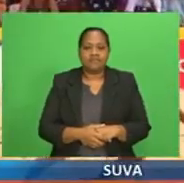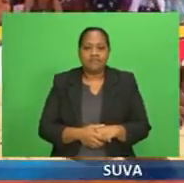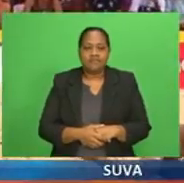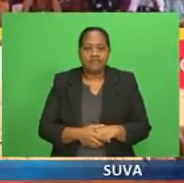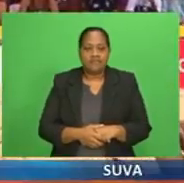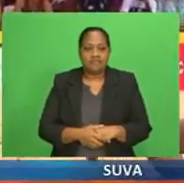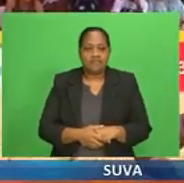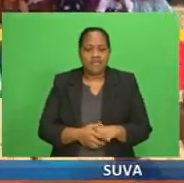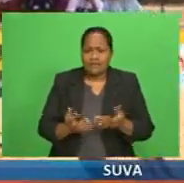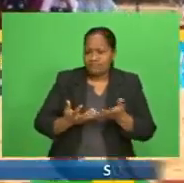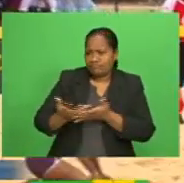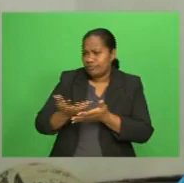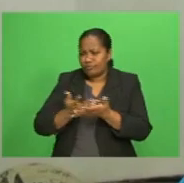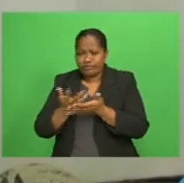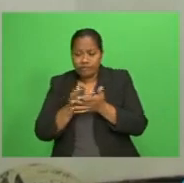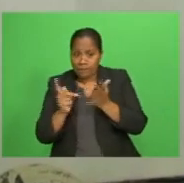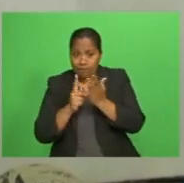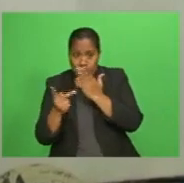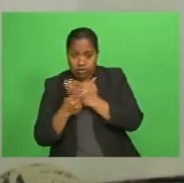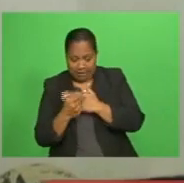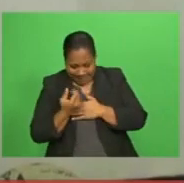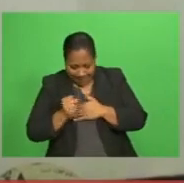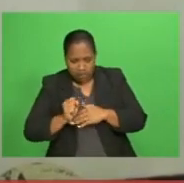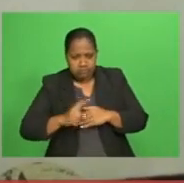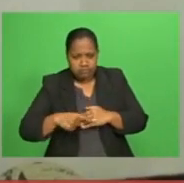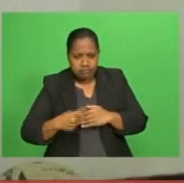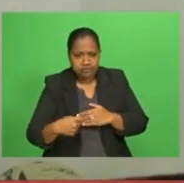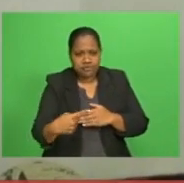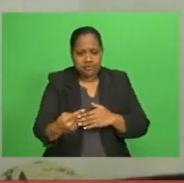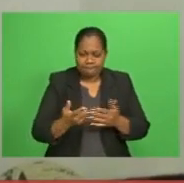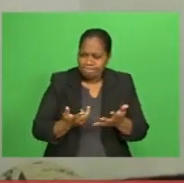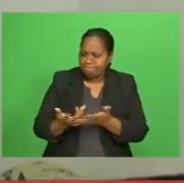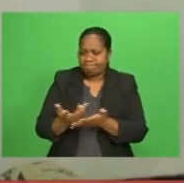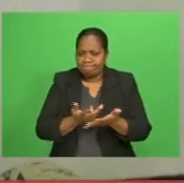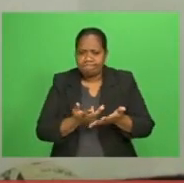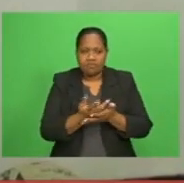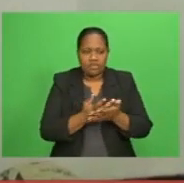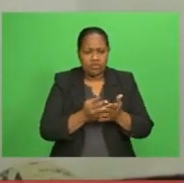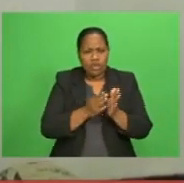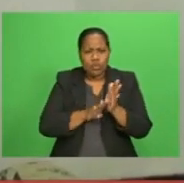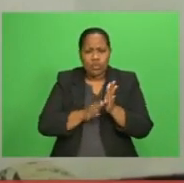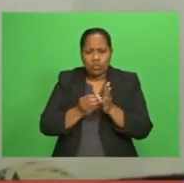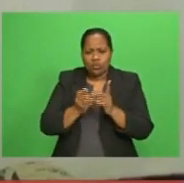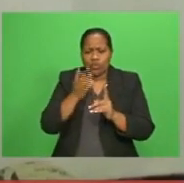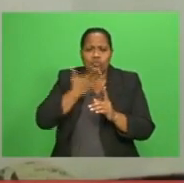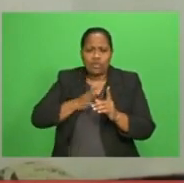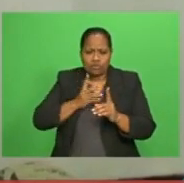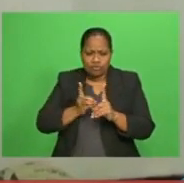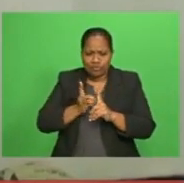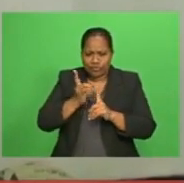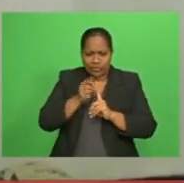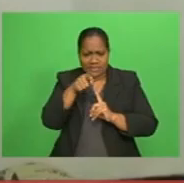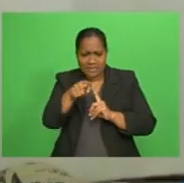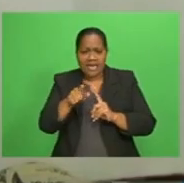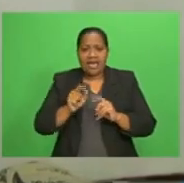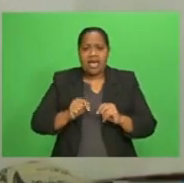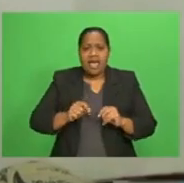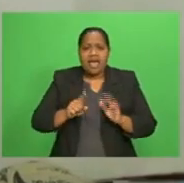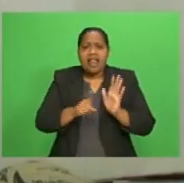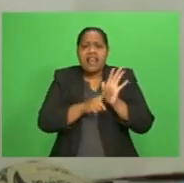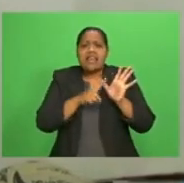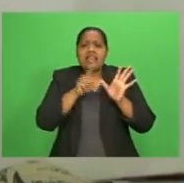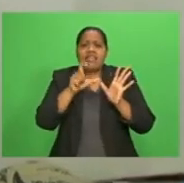on the project is still underway. The development of the old Laudala Bay Secondary School site, and that is